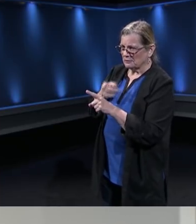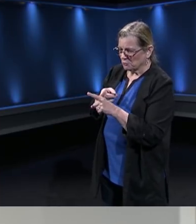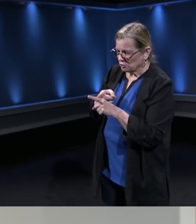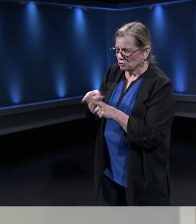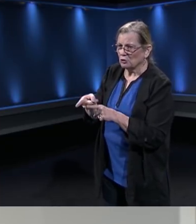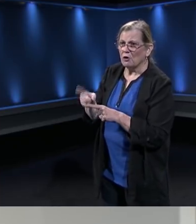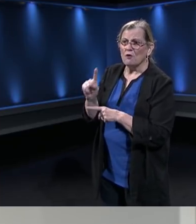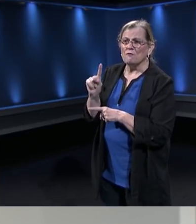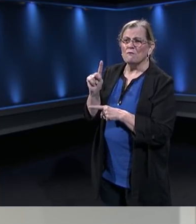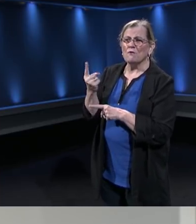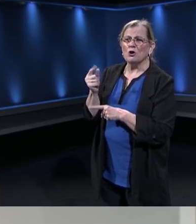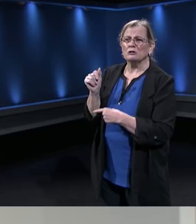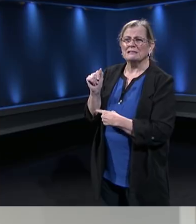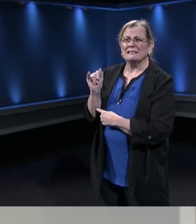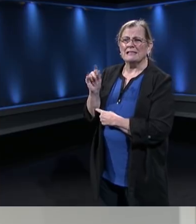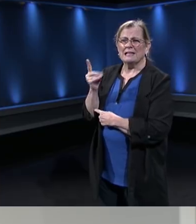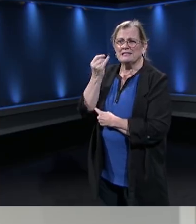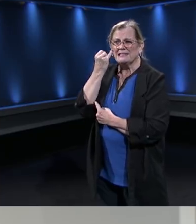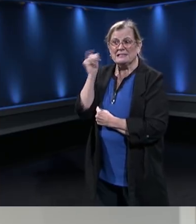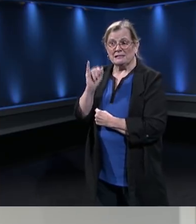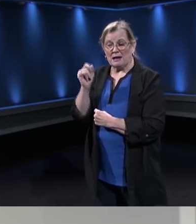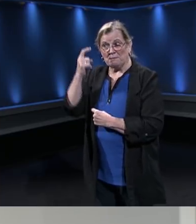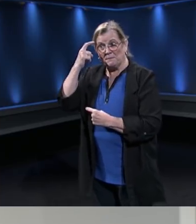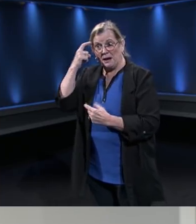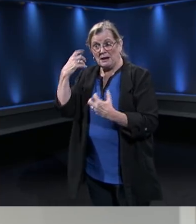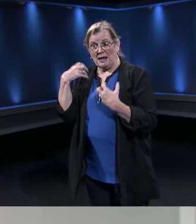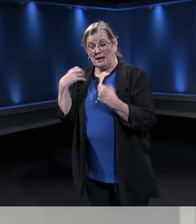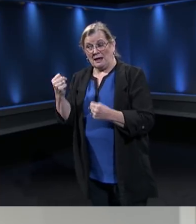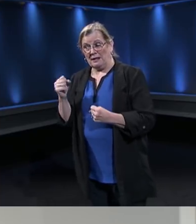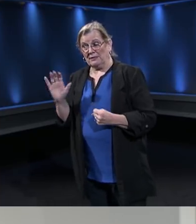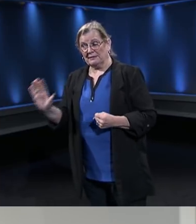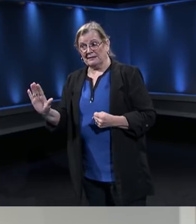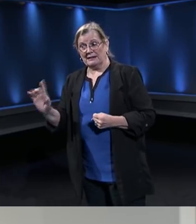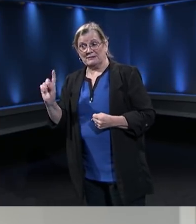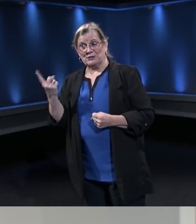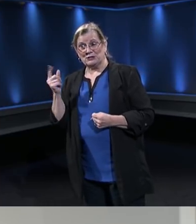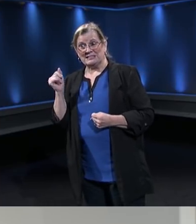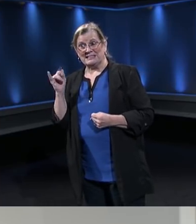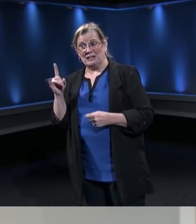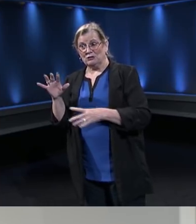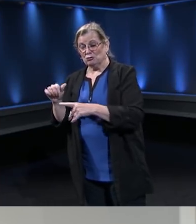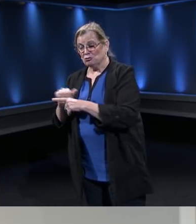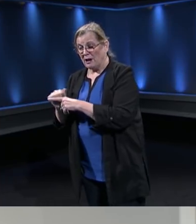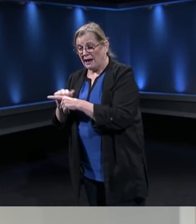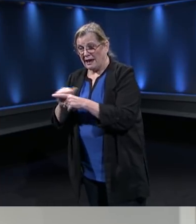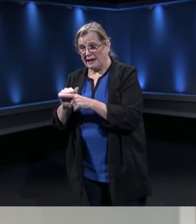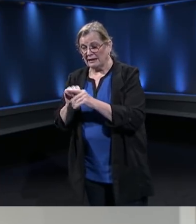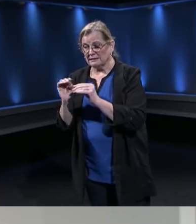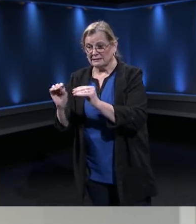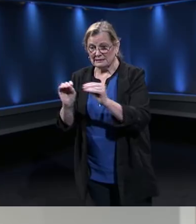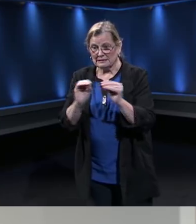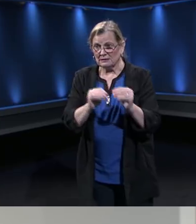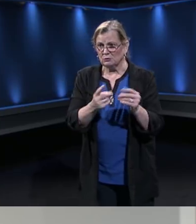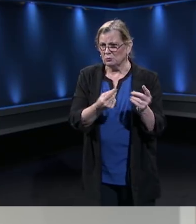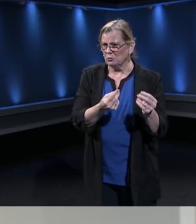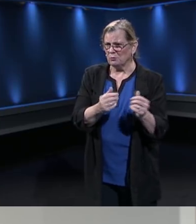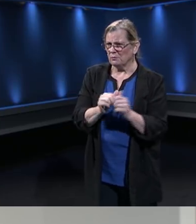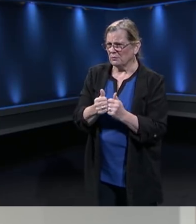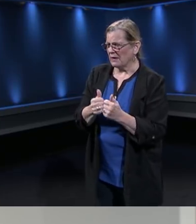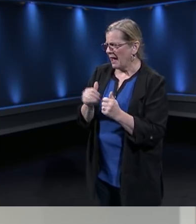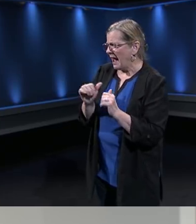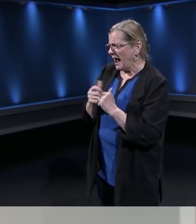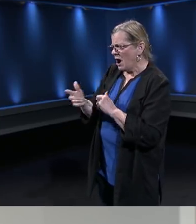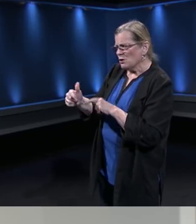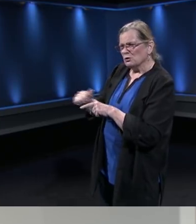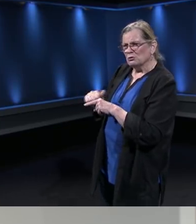first aid. Not only are you an expert in it, but you're training other teachers. Tell me a little bit about that, and is this something